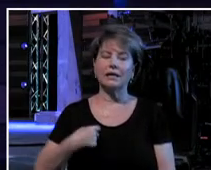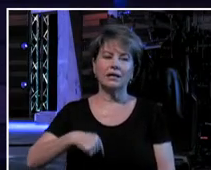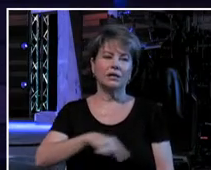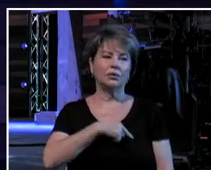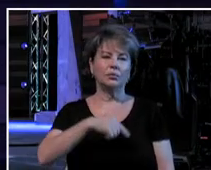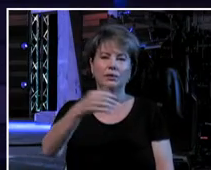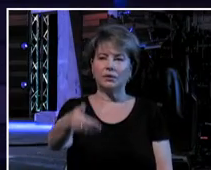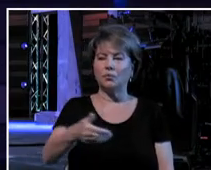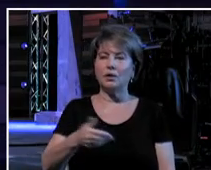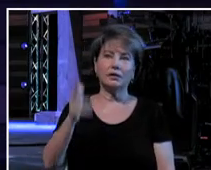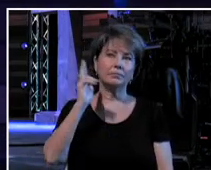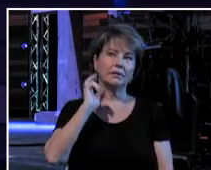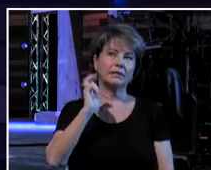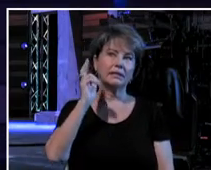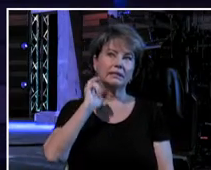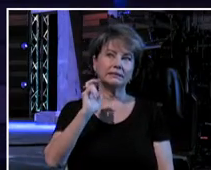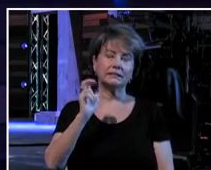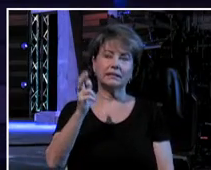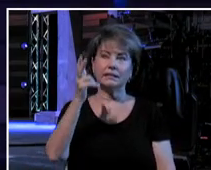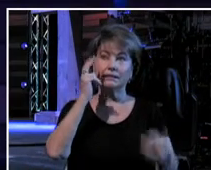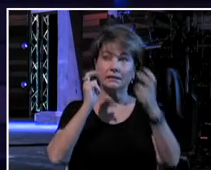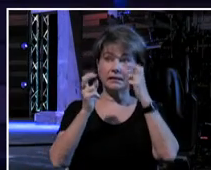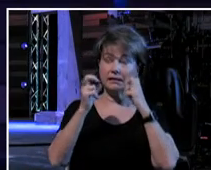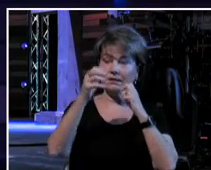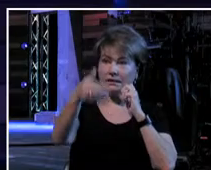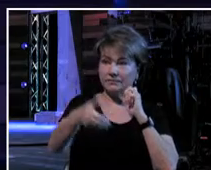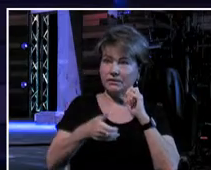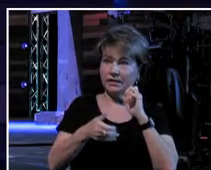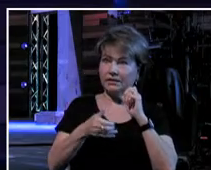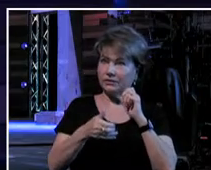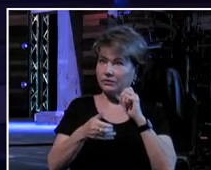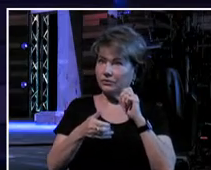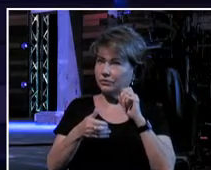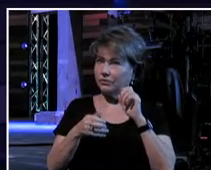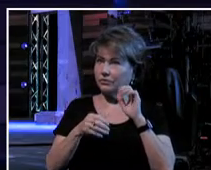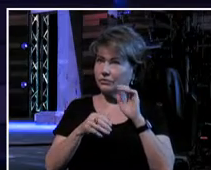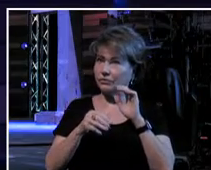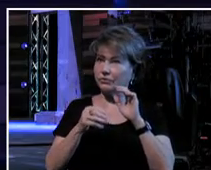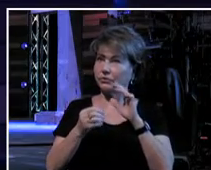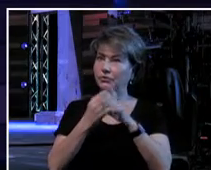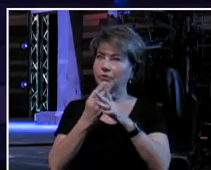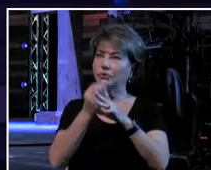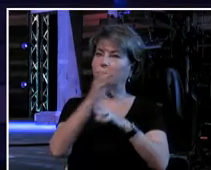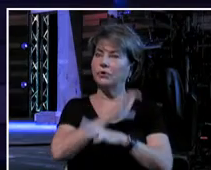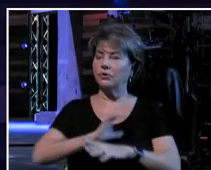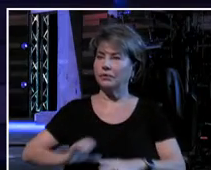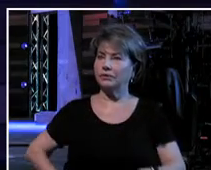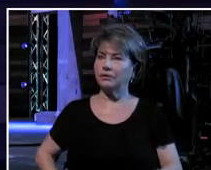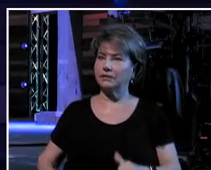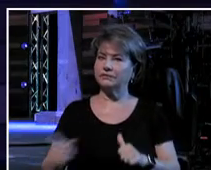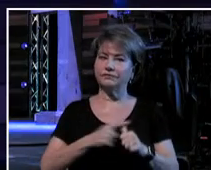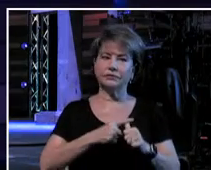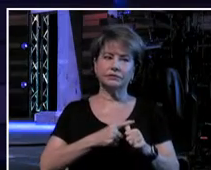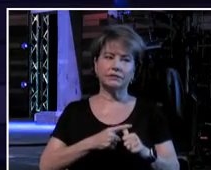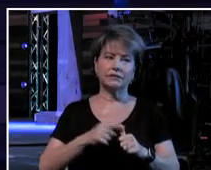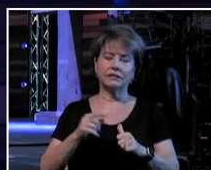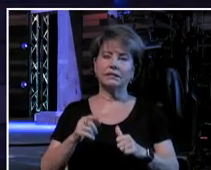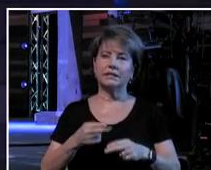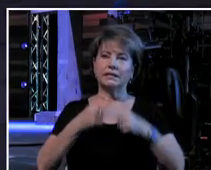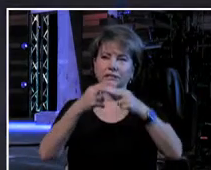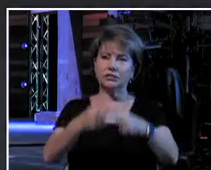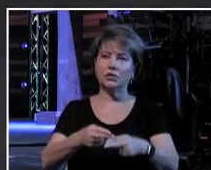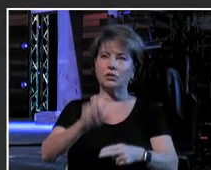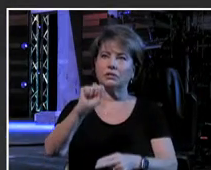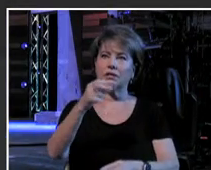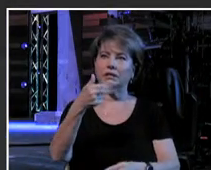welcome, we want to listen, and then we want to invite you into next steps. And so I just have a couple of invitations for you. And the first is ShareFest. ShareFest